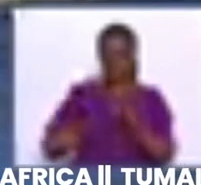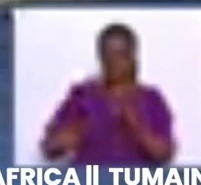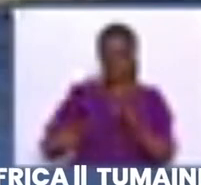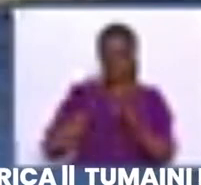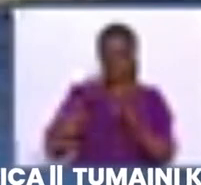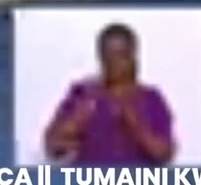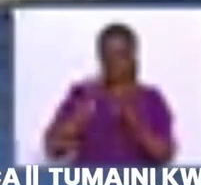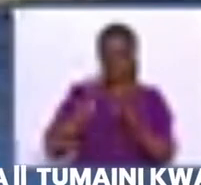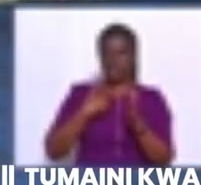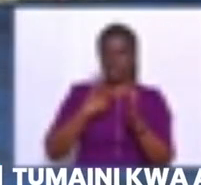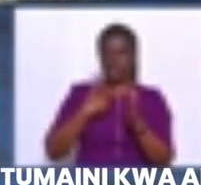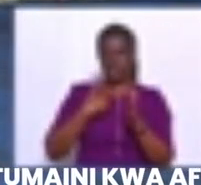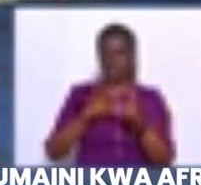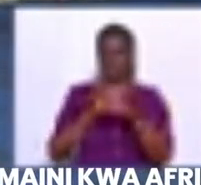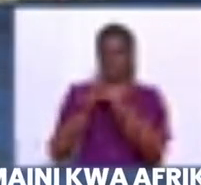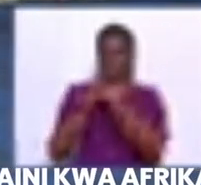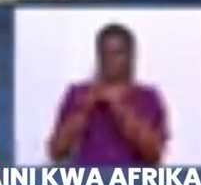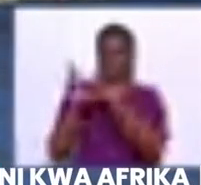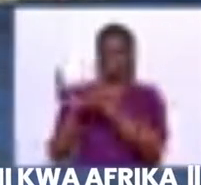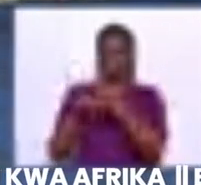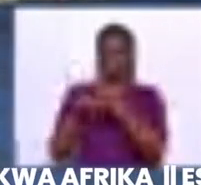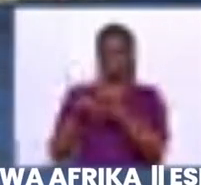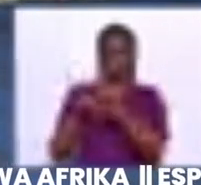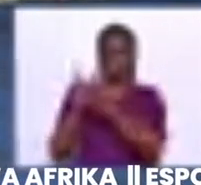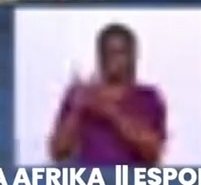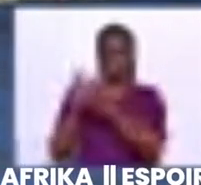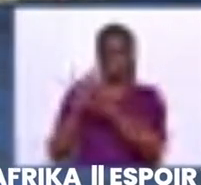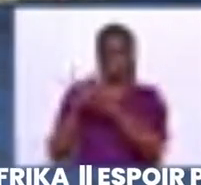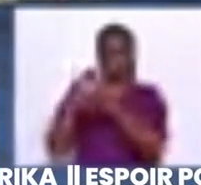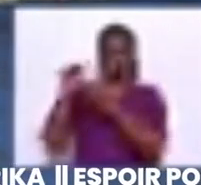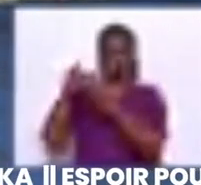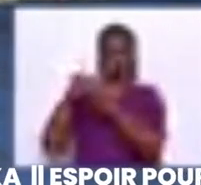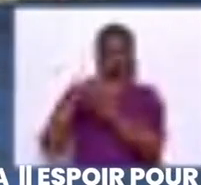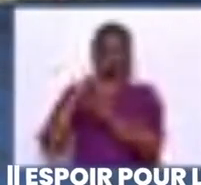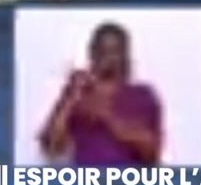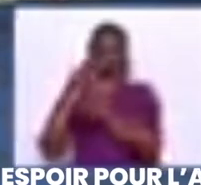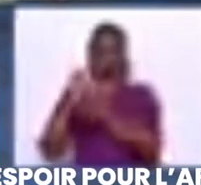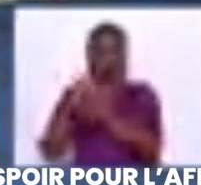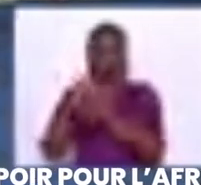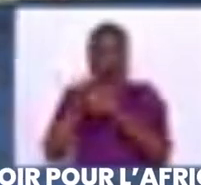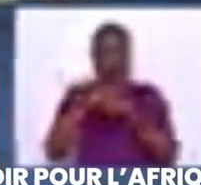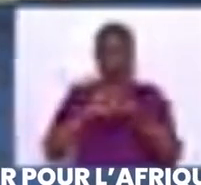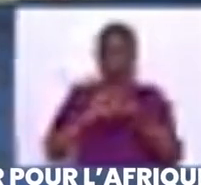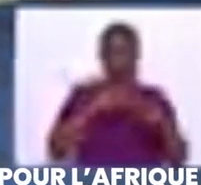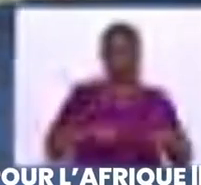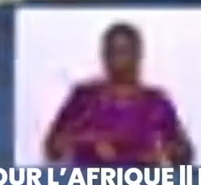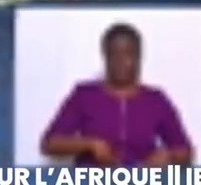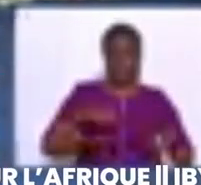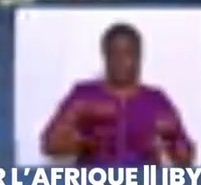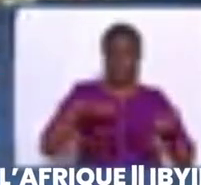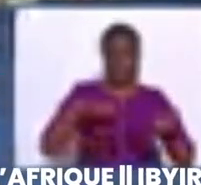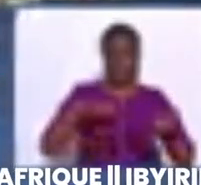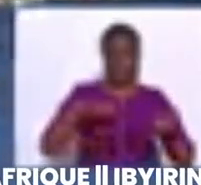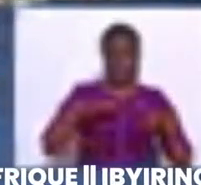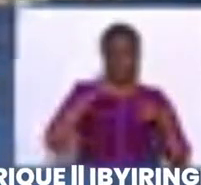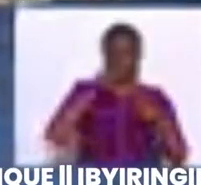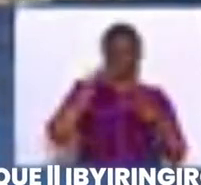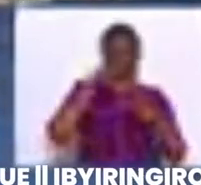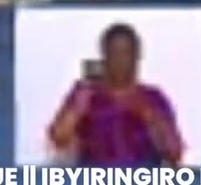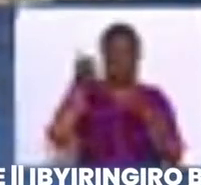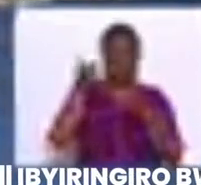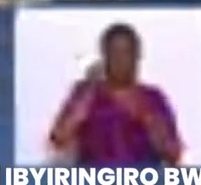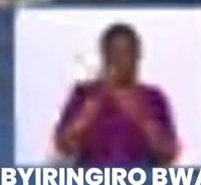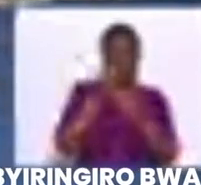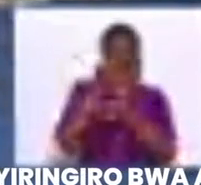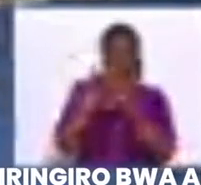route. They are all dead. I am alive. It is important that we do both together.